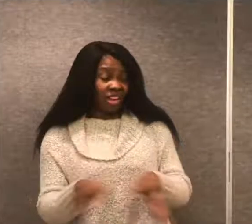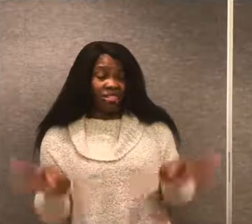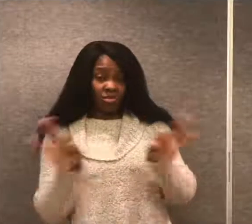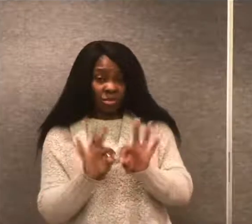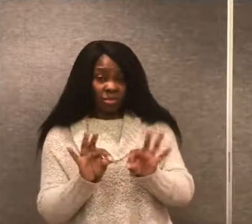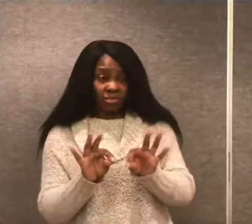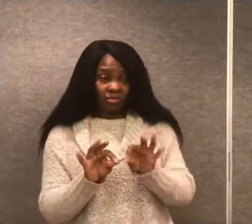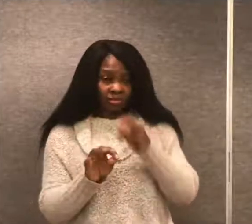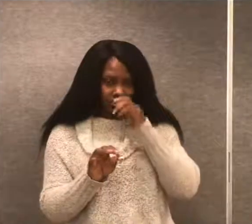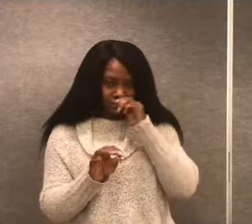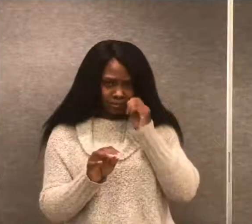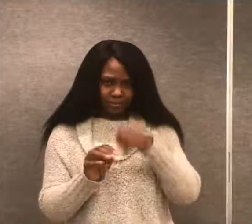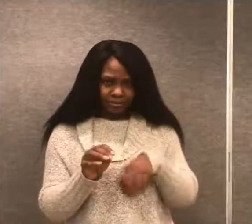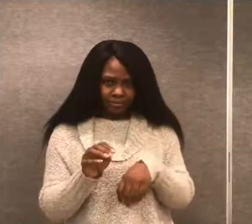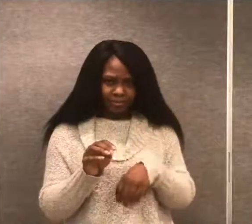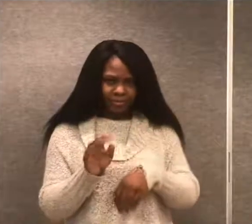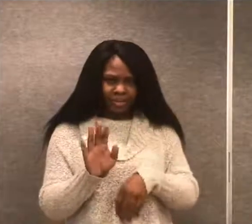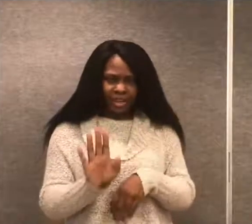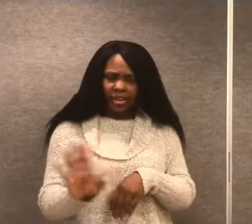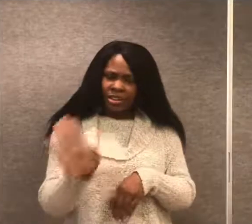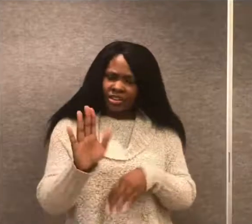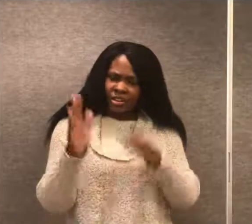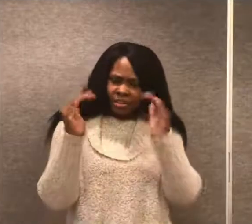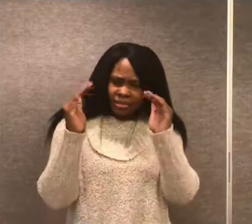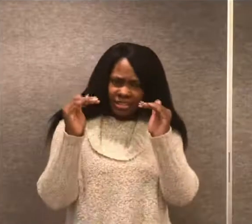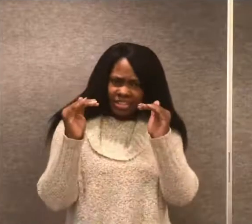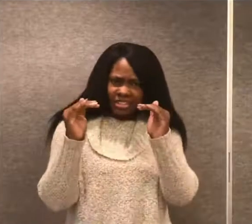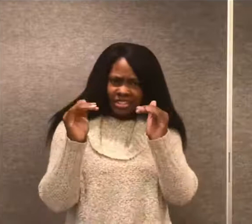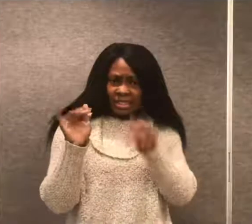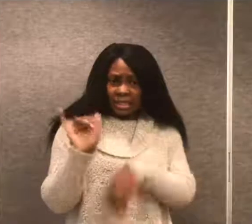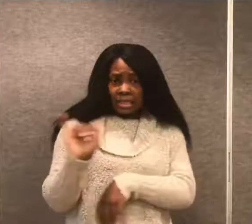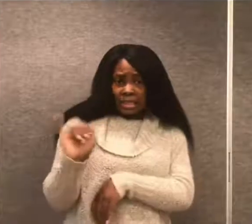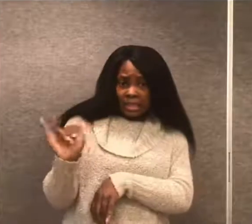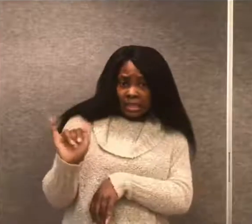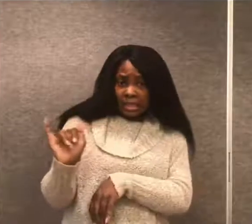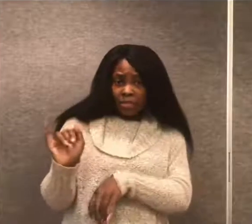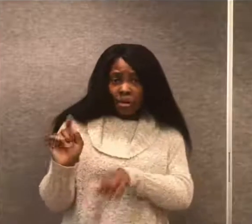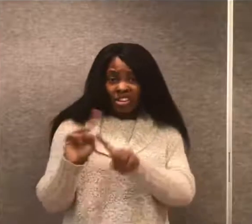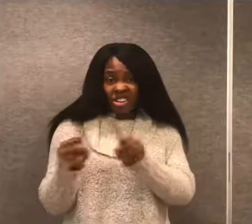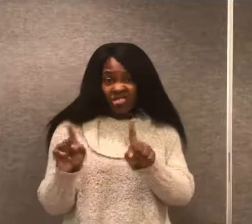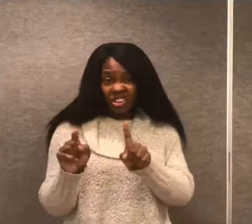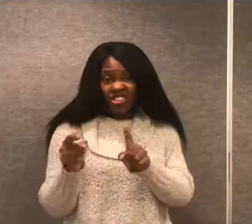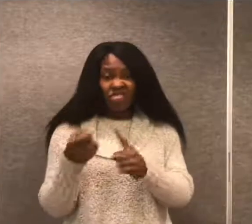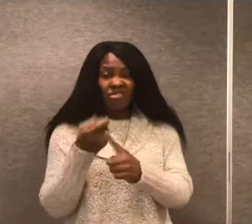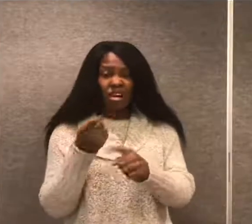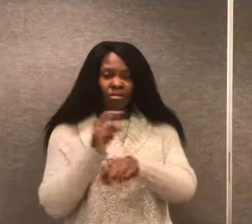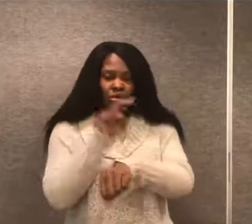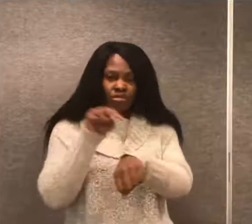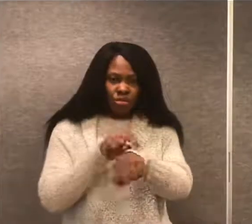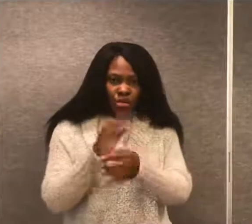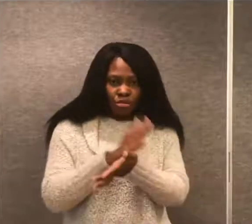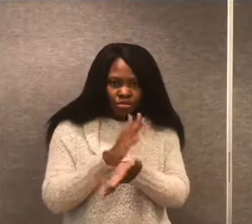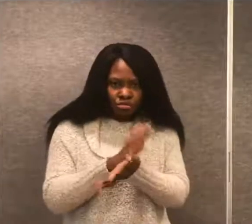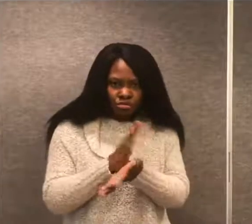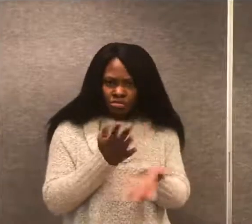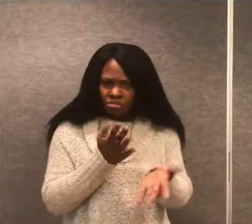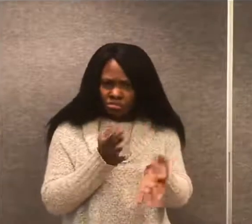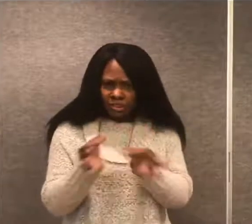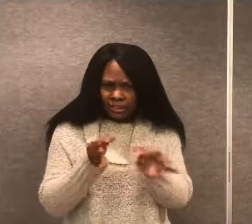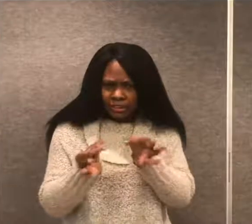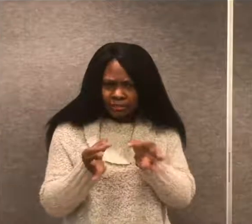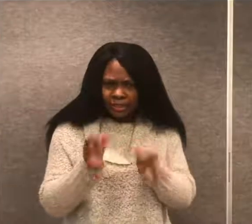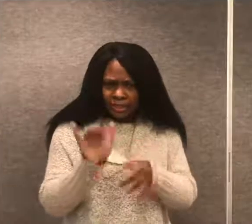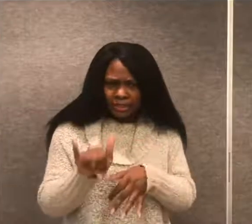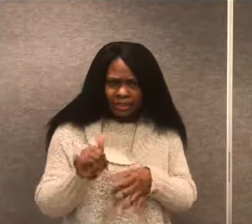your overall expectations of students the same or different from traditional school? Please explain